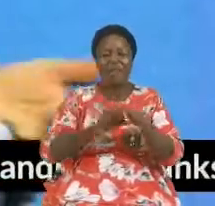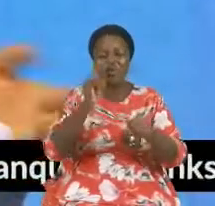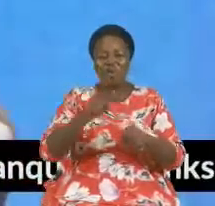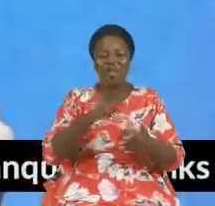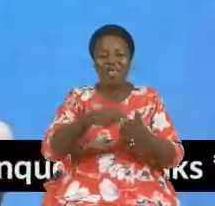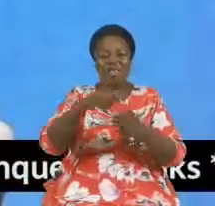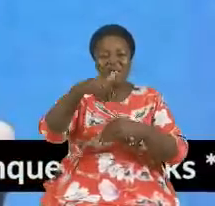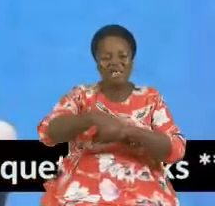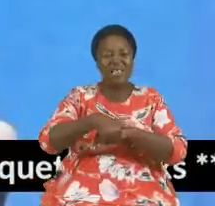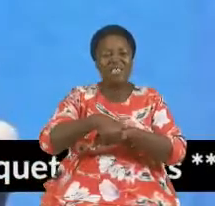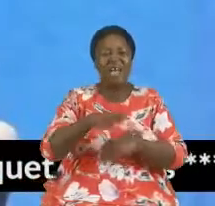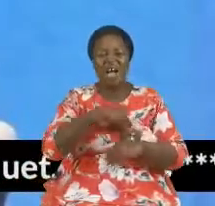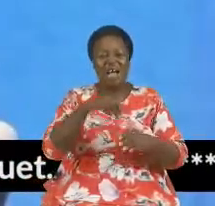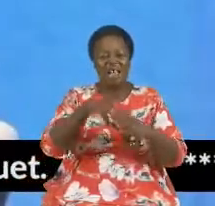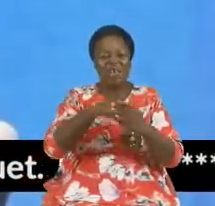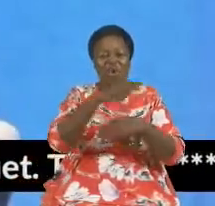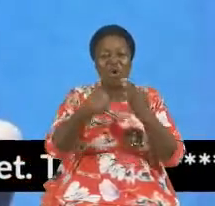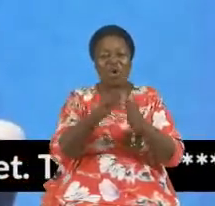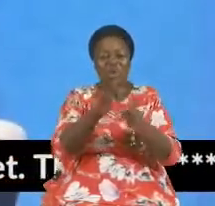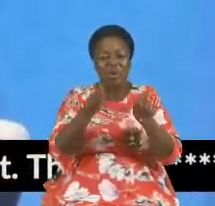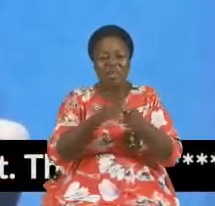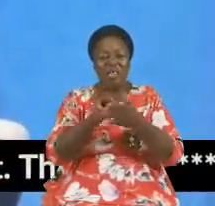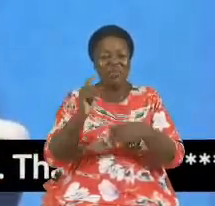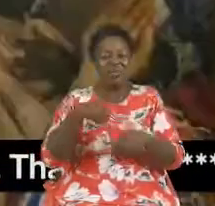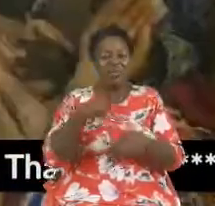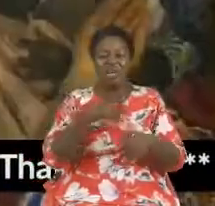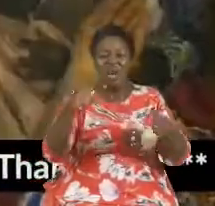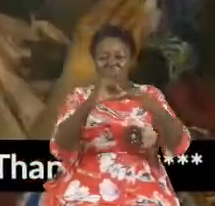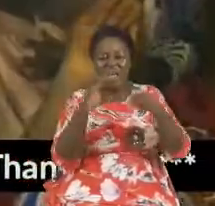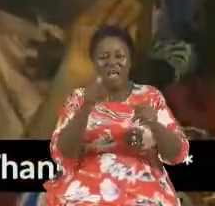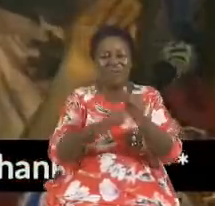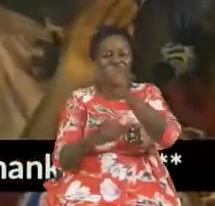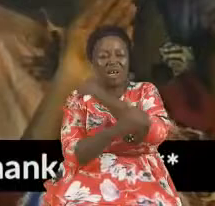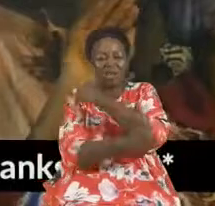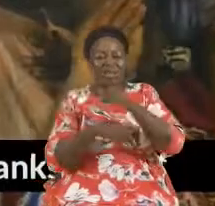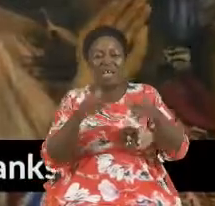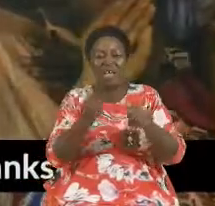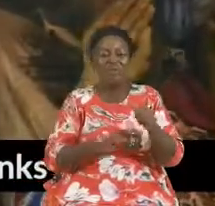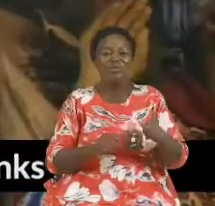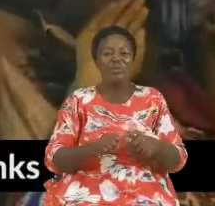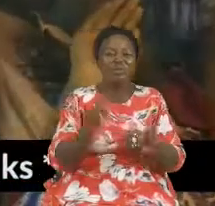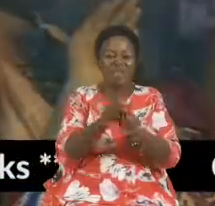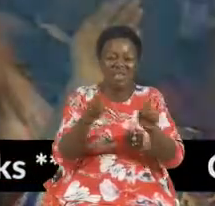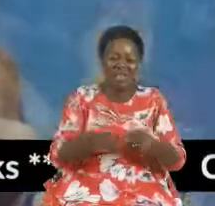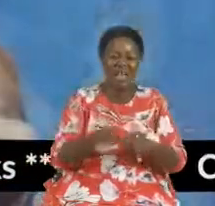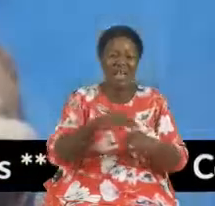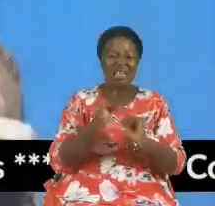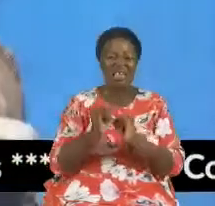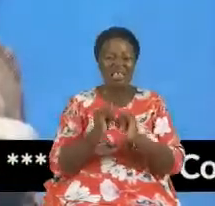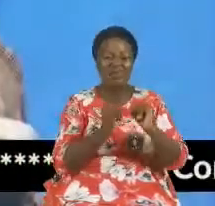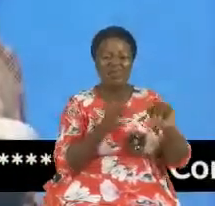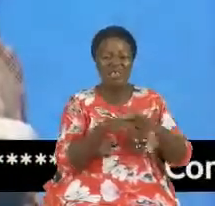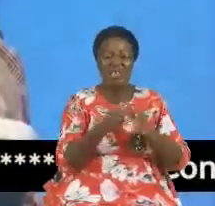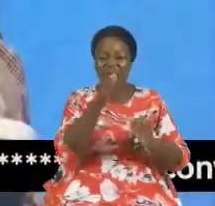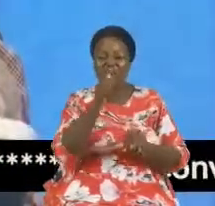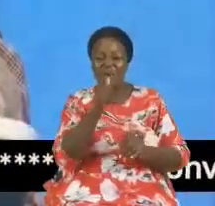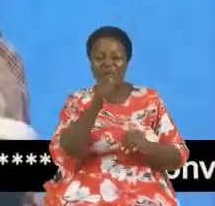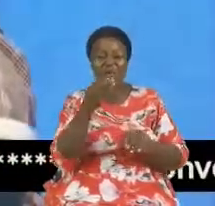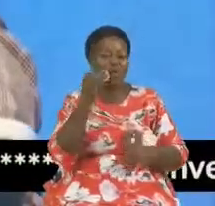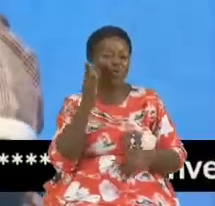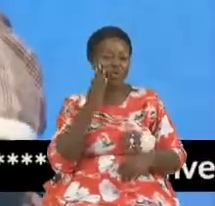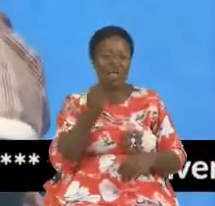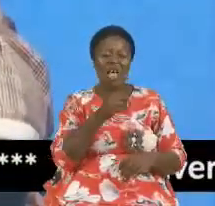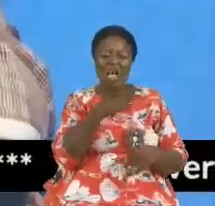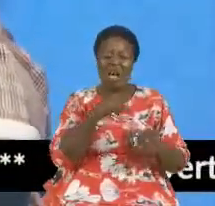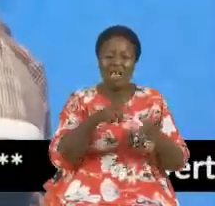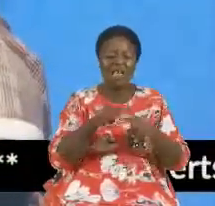and rain your healing upon everybody here tonight, and in all the places where we're connected, every country, every location,